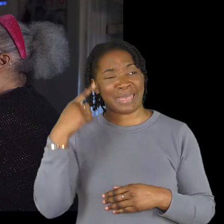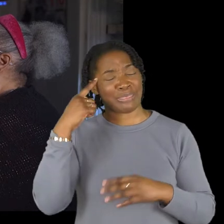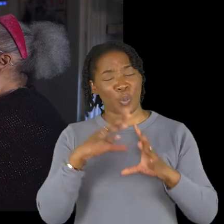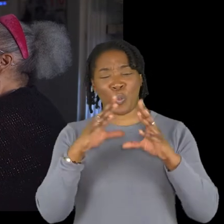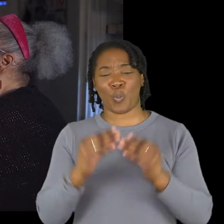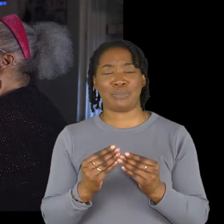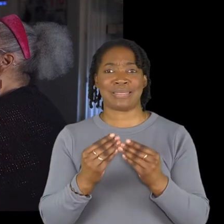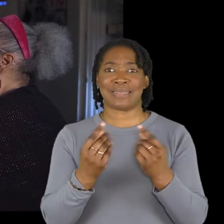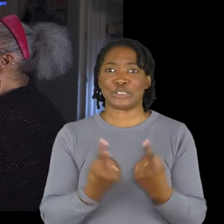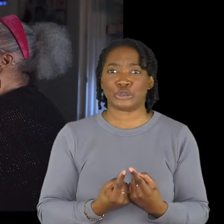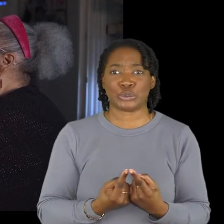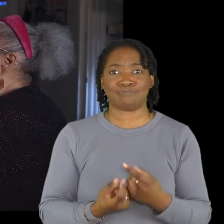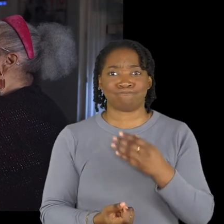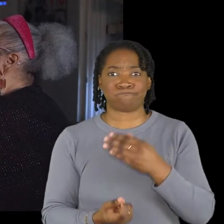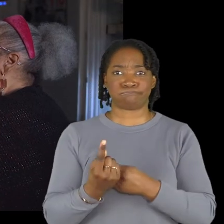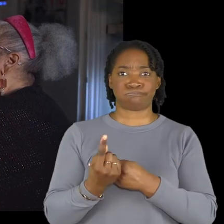the whole issue is that